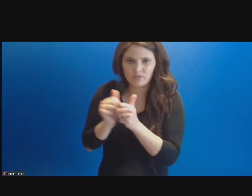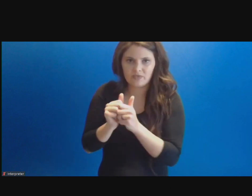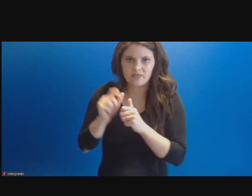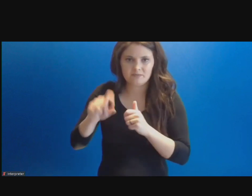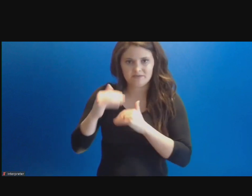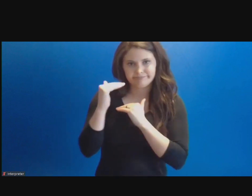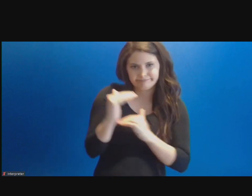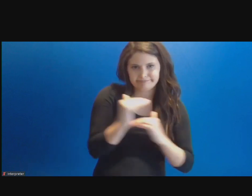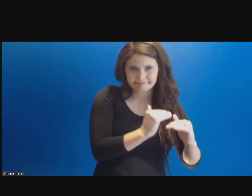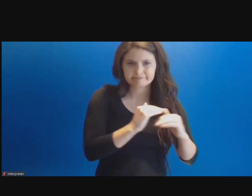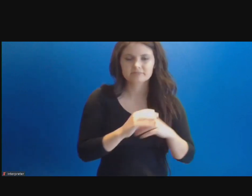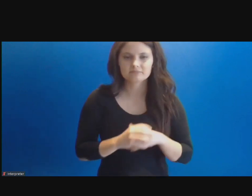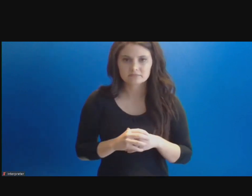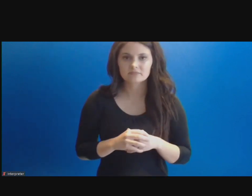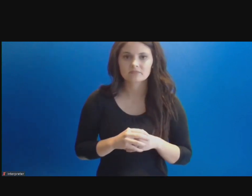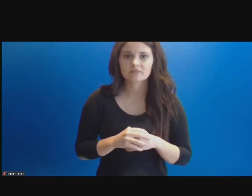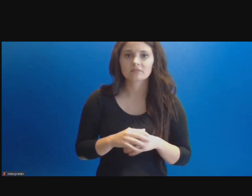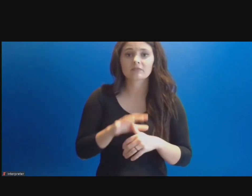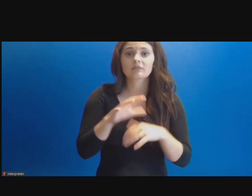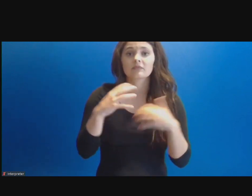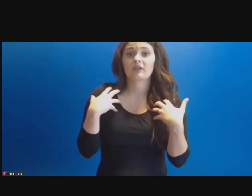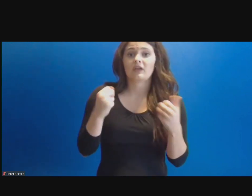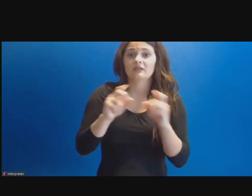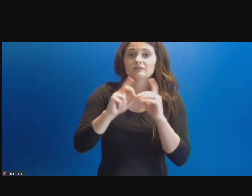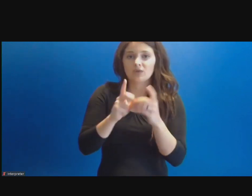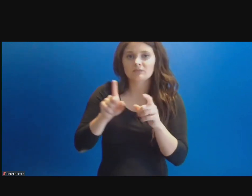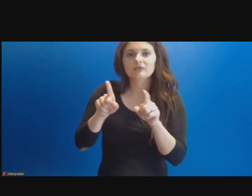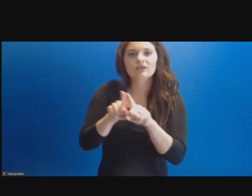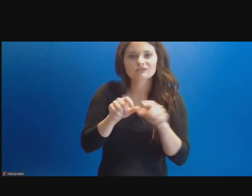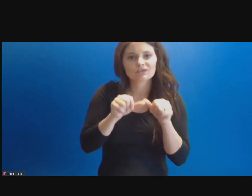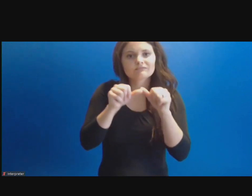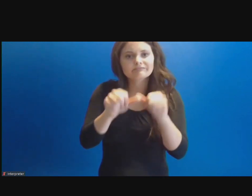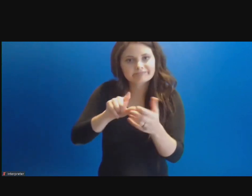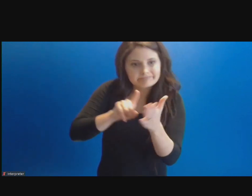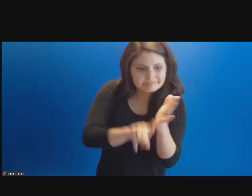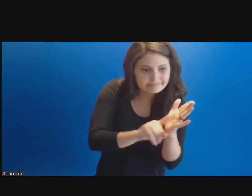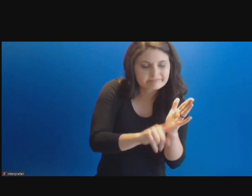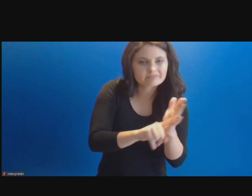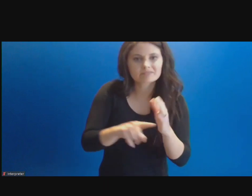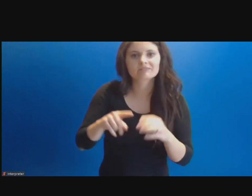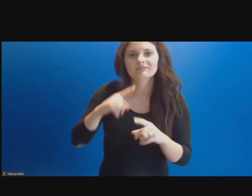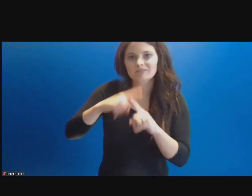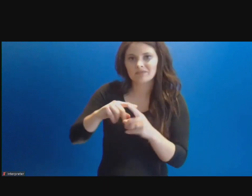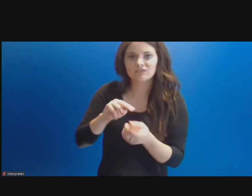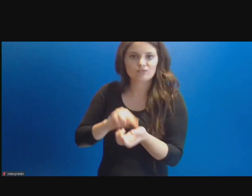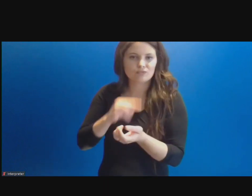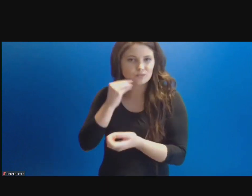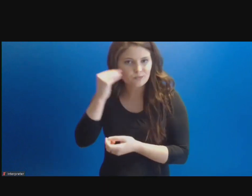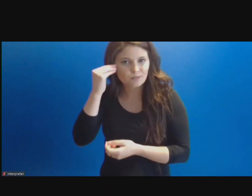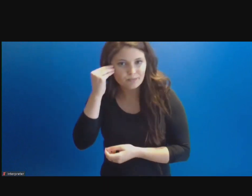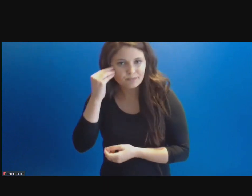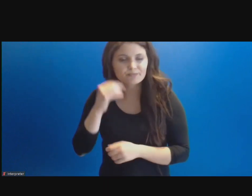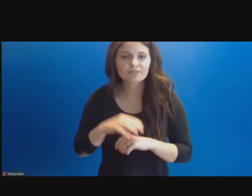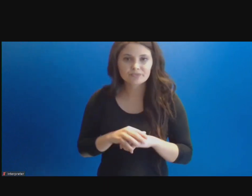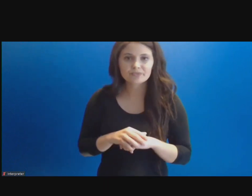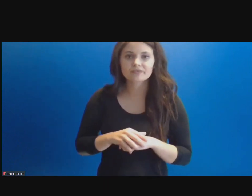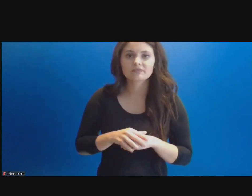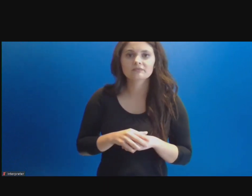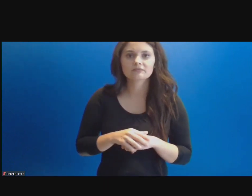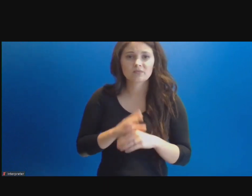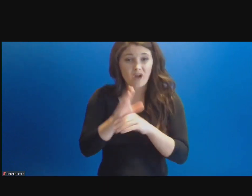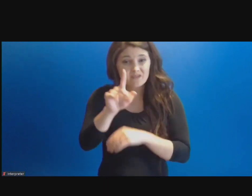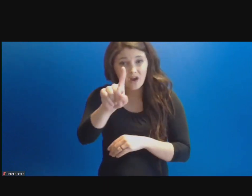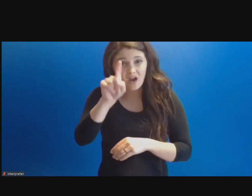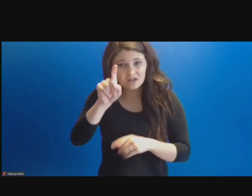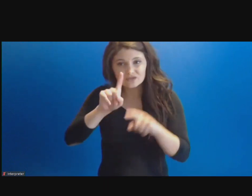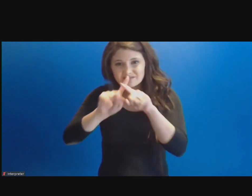The health department is also working on multiple investigations in local long-term care facilities. There are over 100